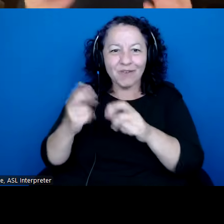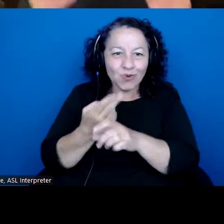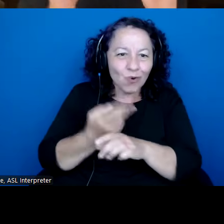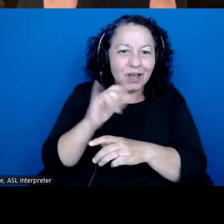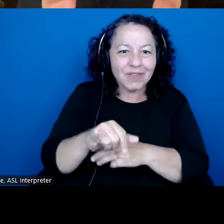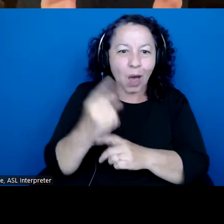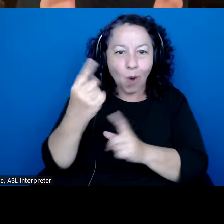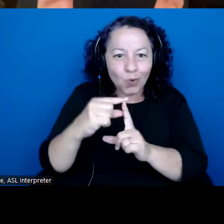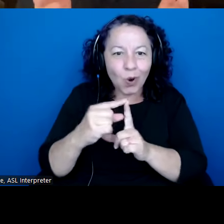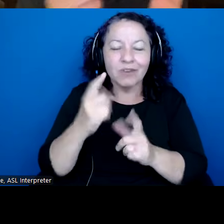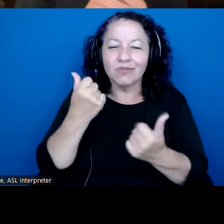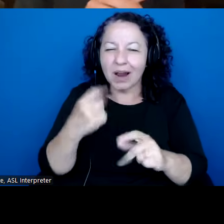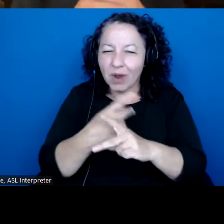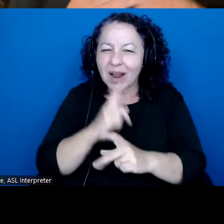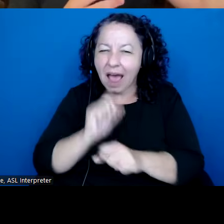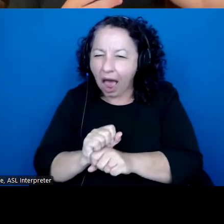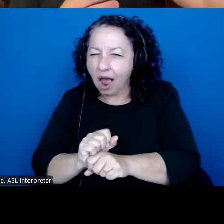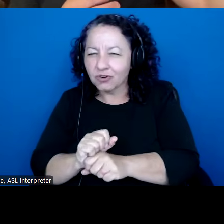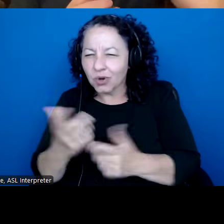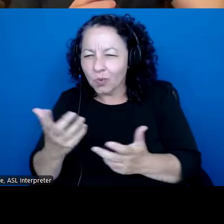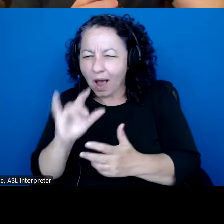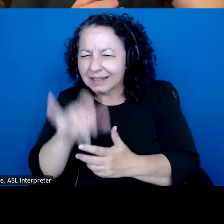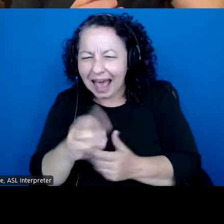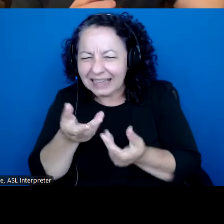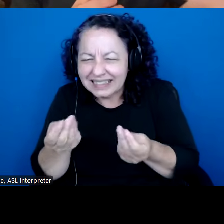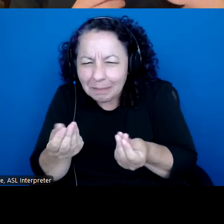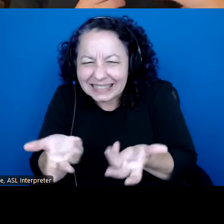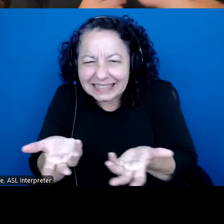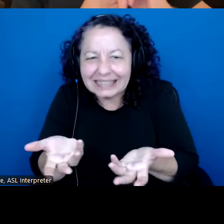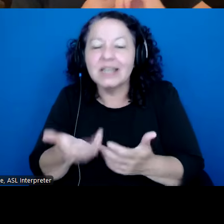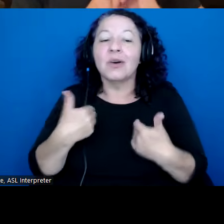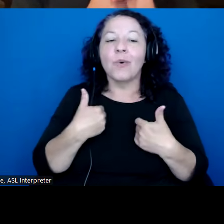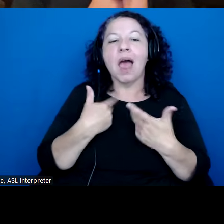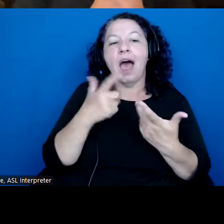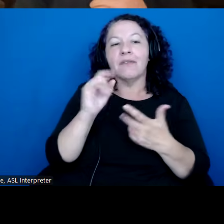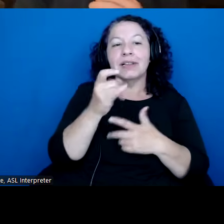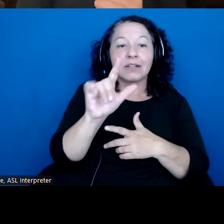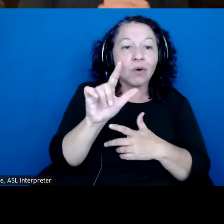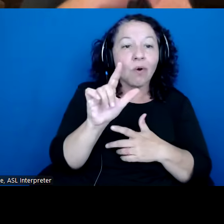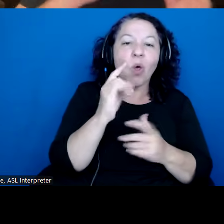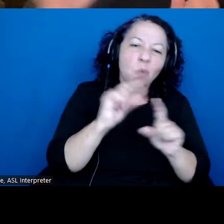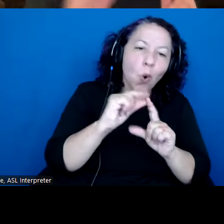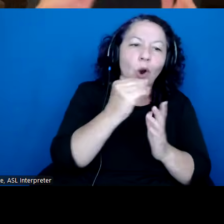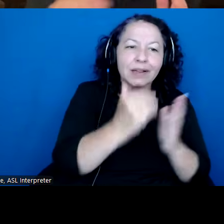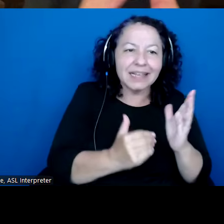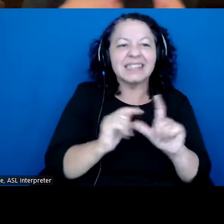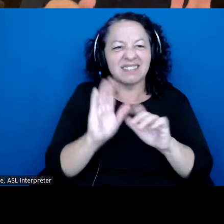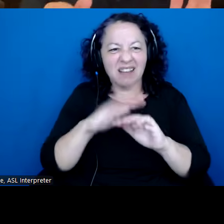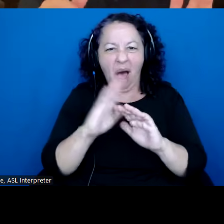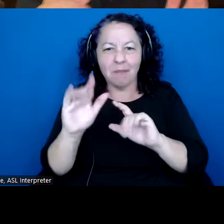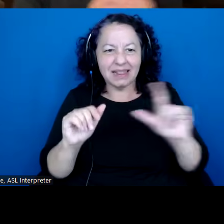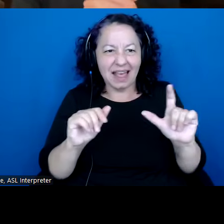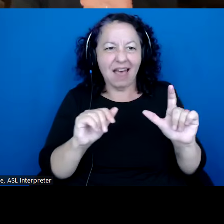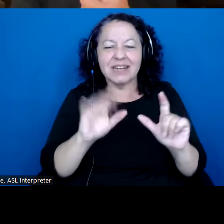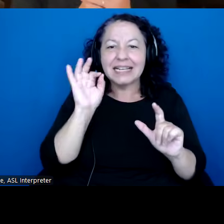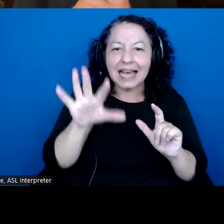to try to figure out what it actually was, we have lexical lists or word lists, like at the top left, where you get little hints about things that might have been done